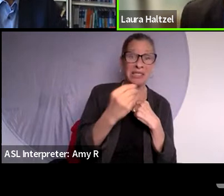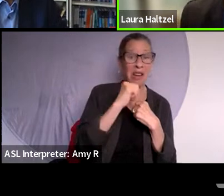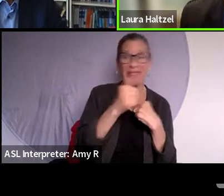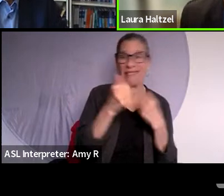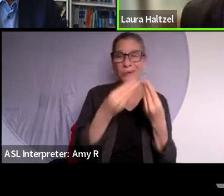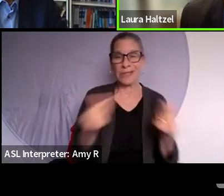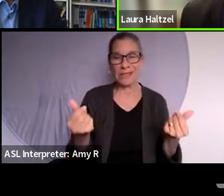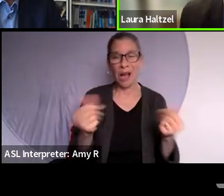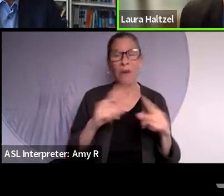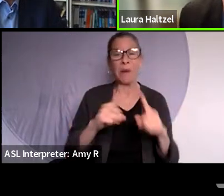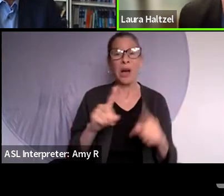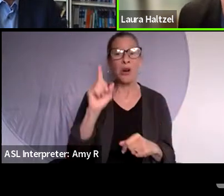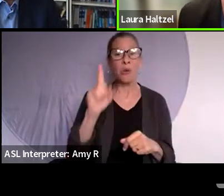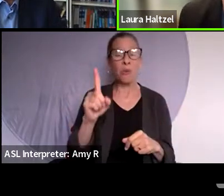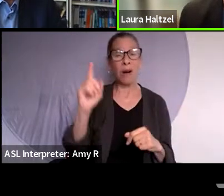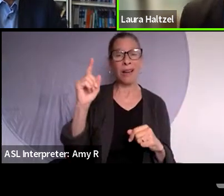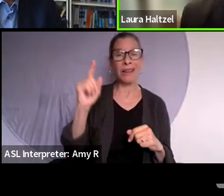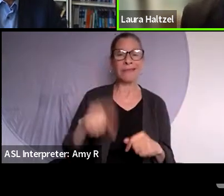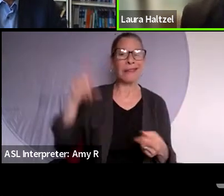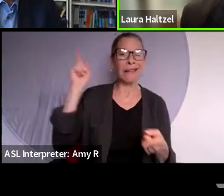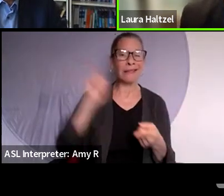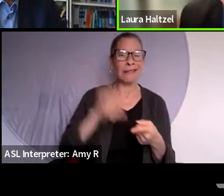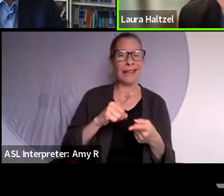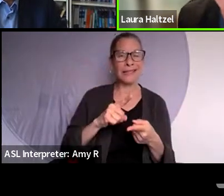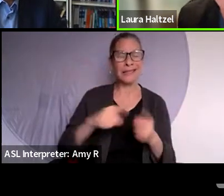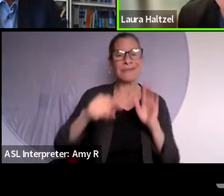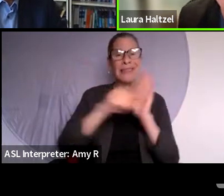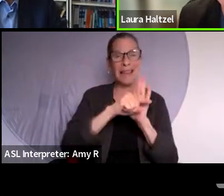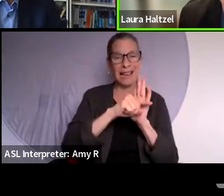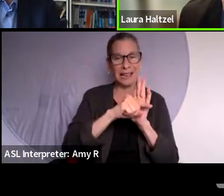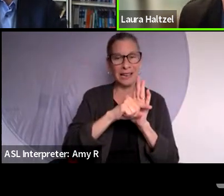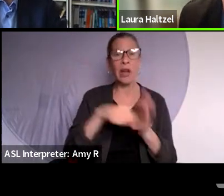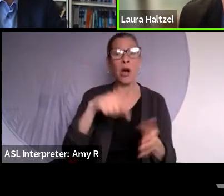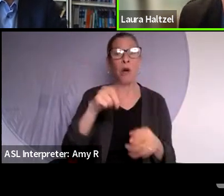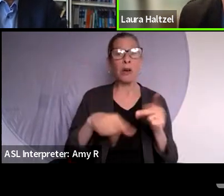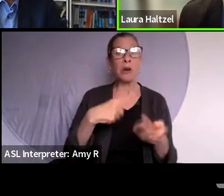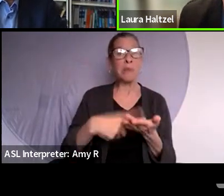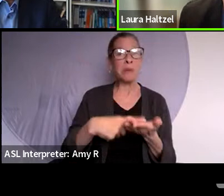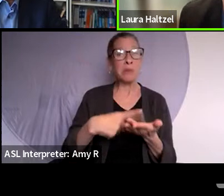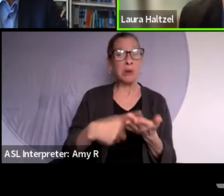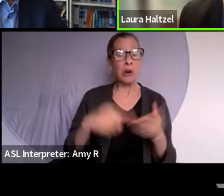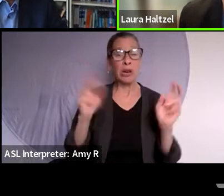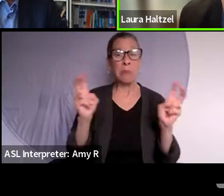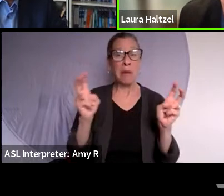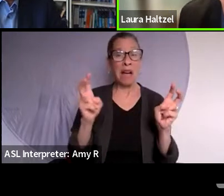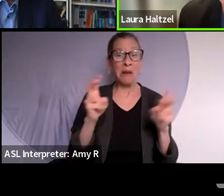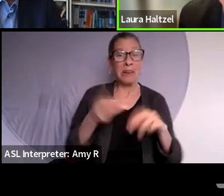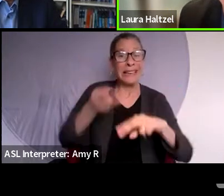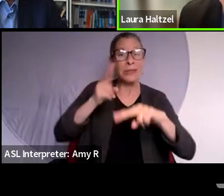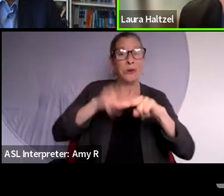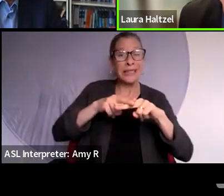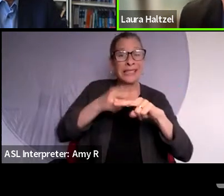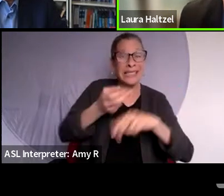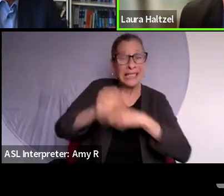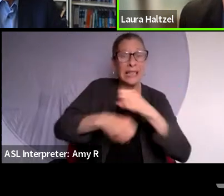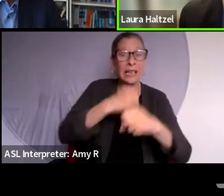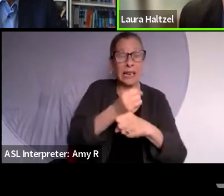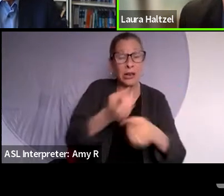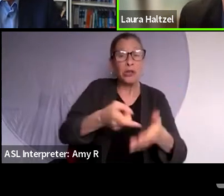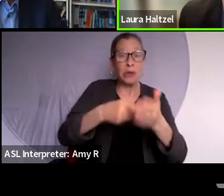least one lower penalty. And when people talk about, say, increasing the number of years